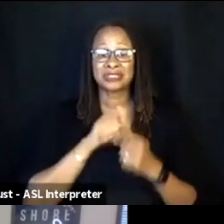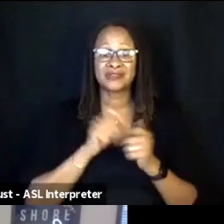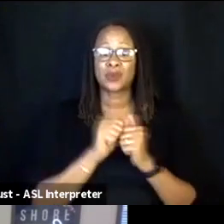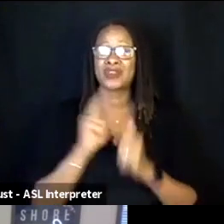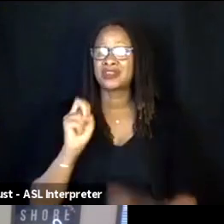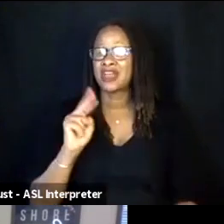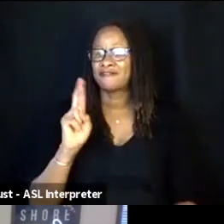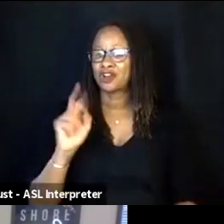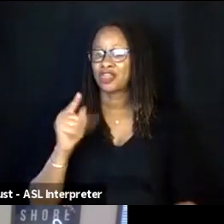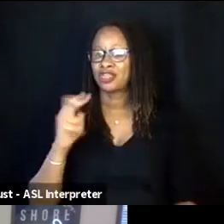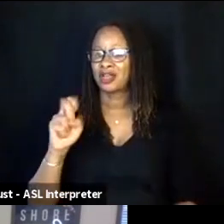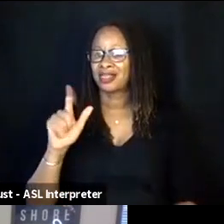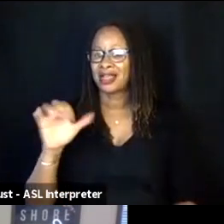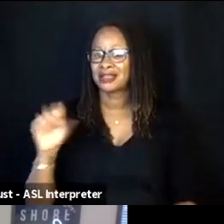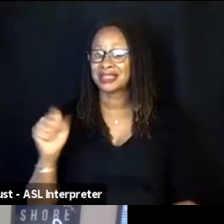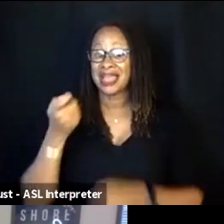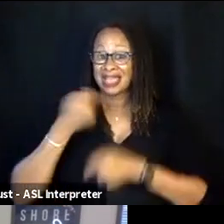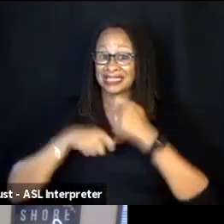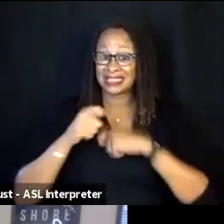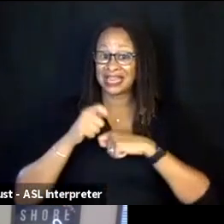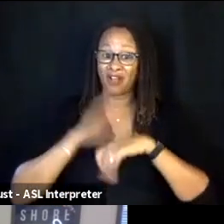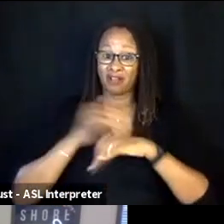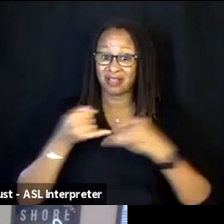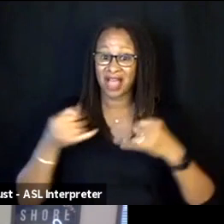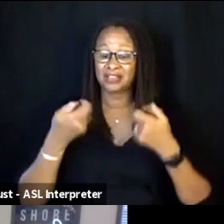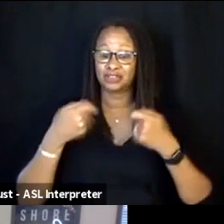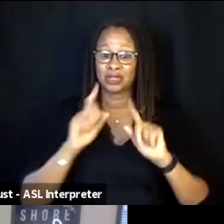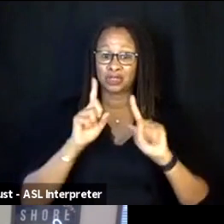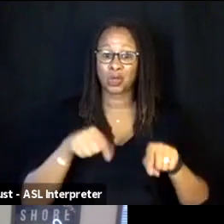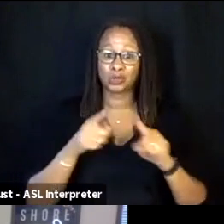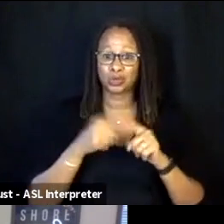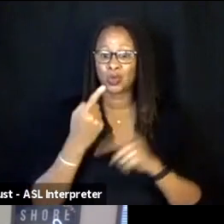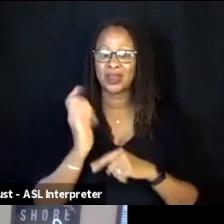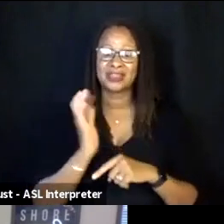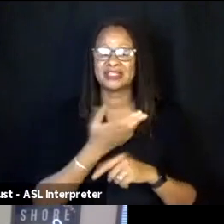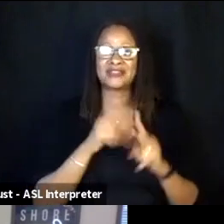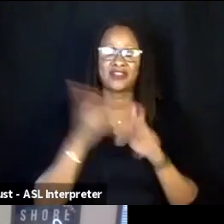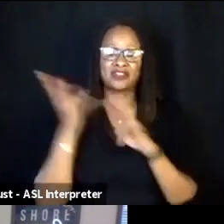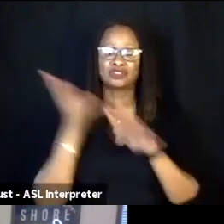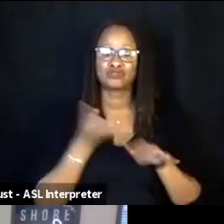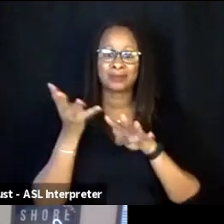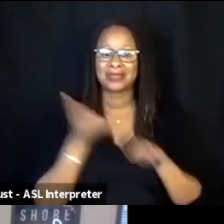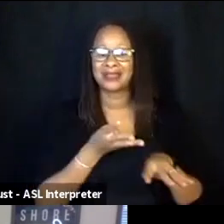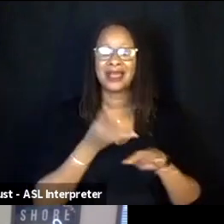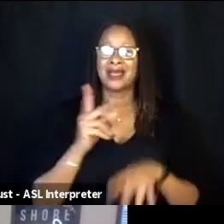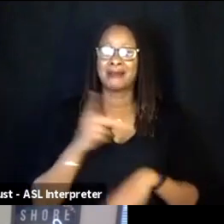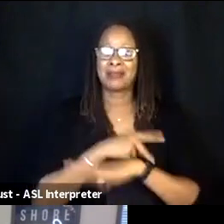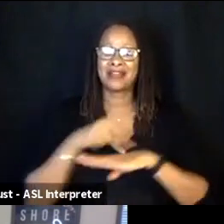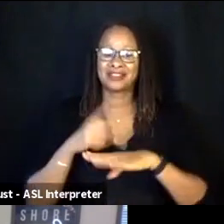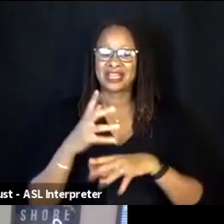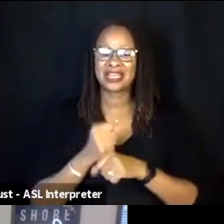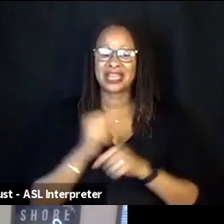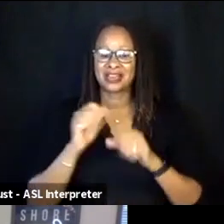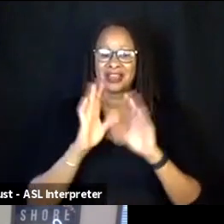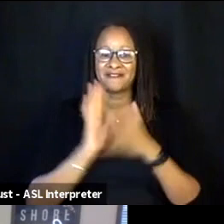Nevertheless, instead of putting it online and trying to go to one of these streaming platforms and getting the film up,